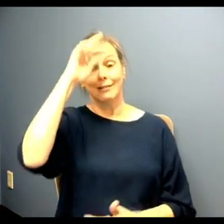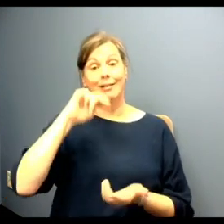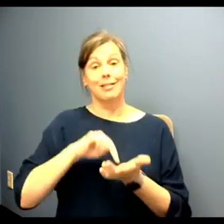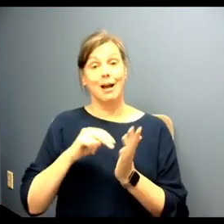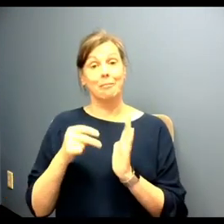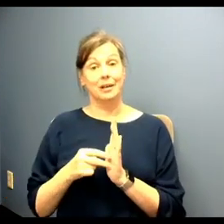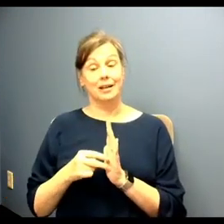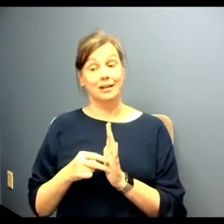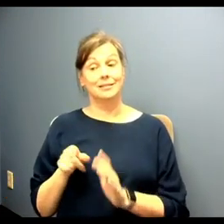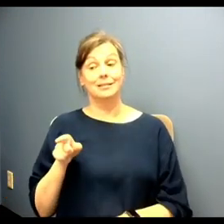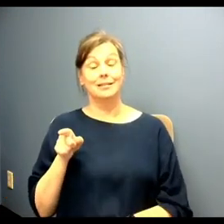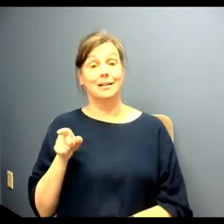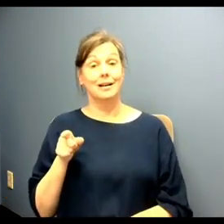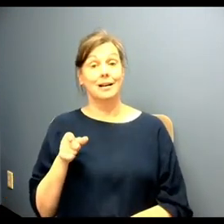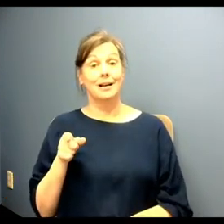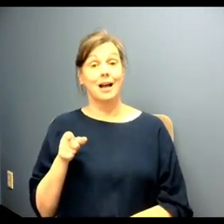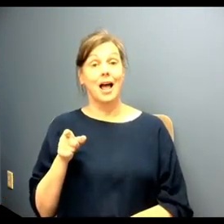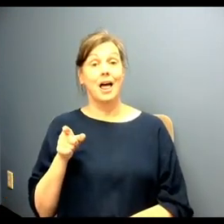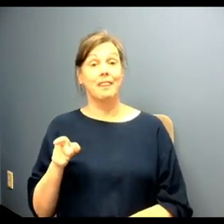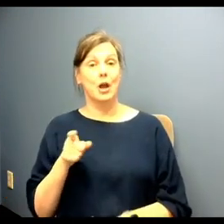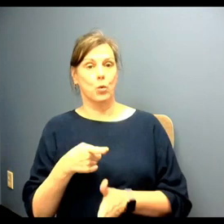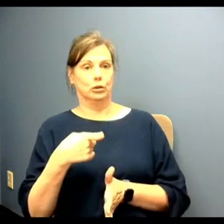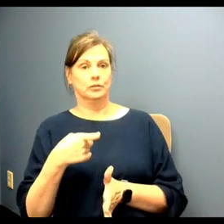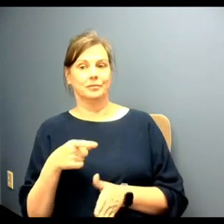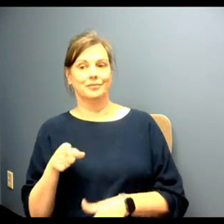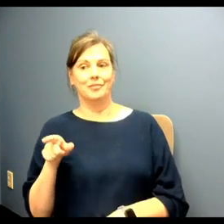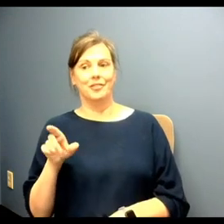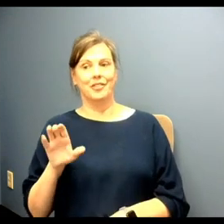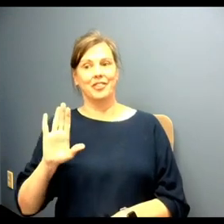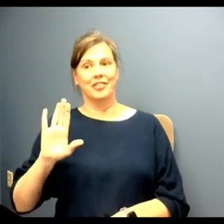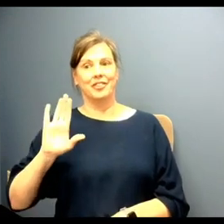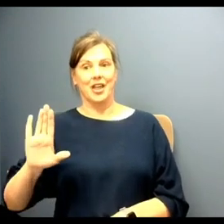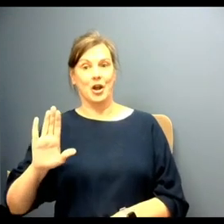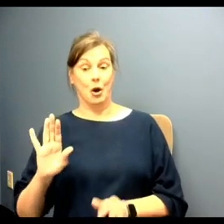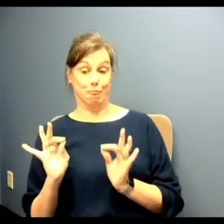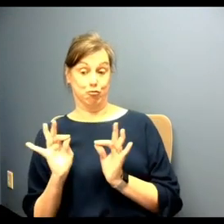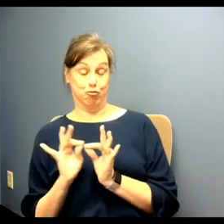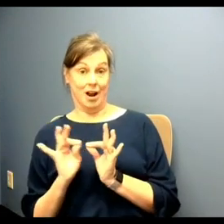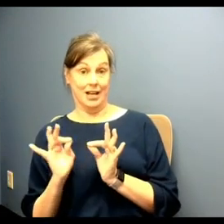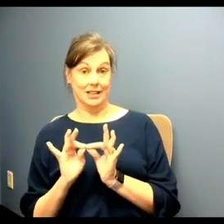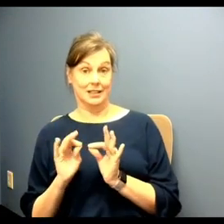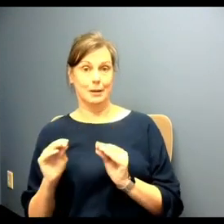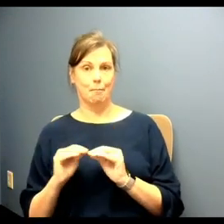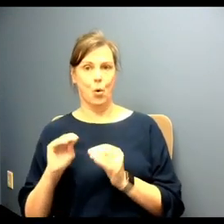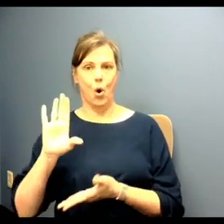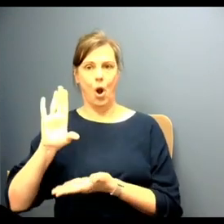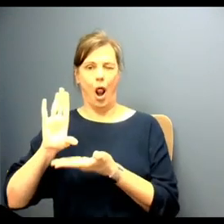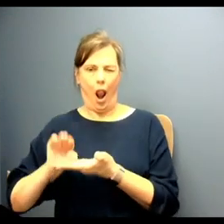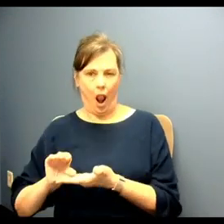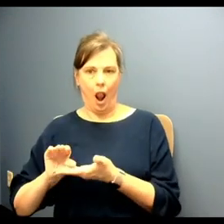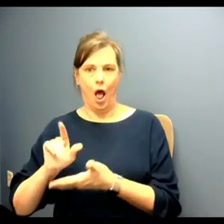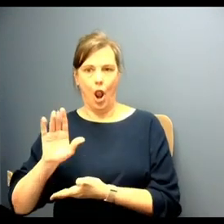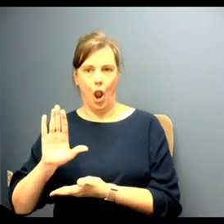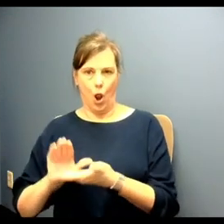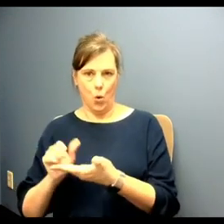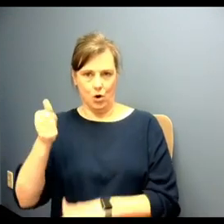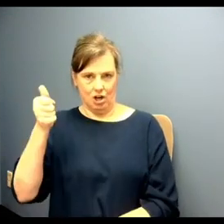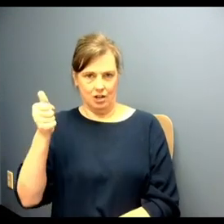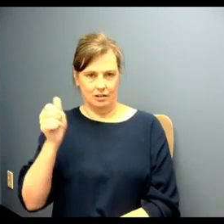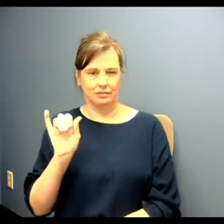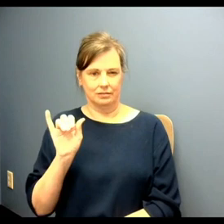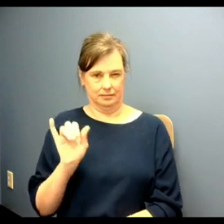premiums, but will end up being costly because of this hidden information. So this is a good example of adverse